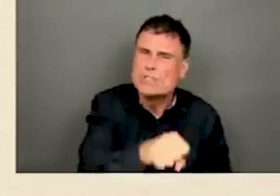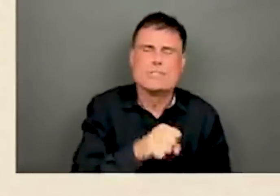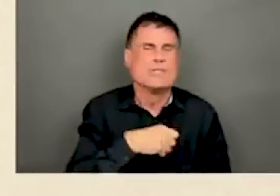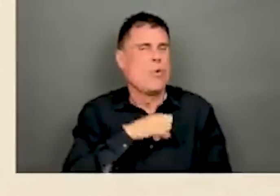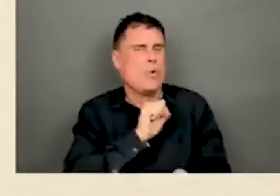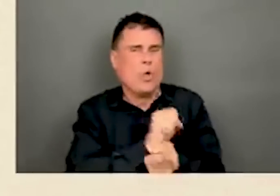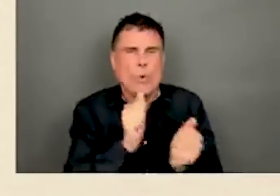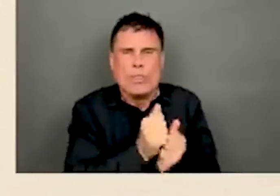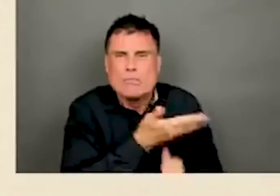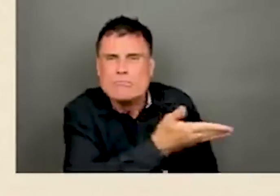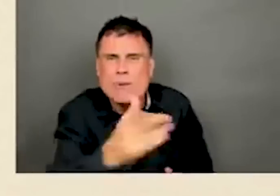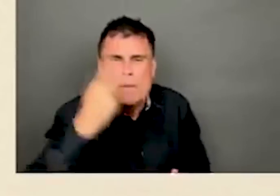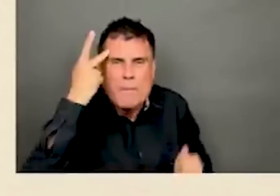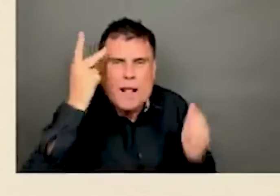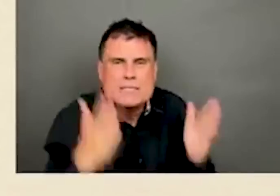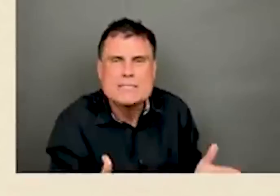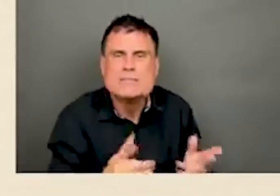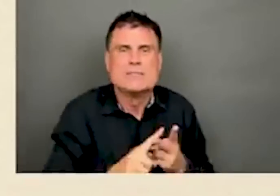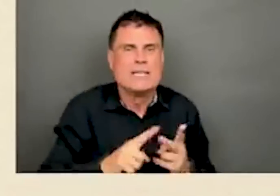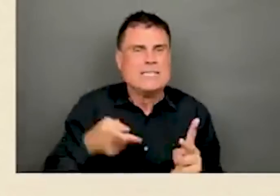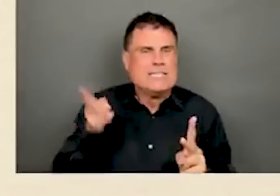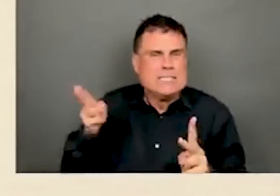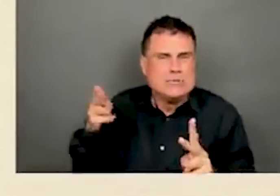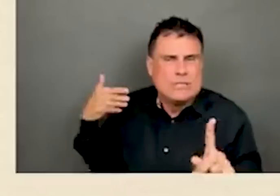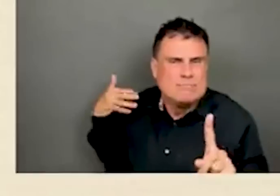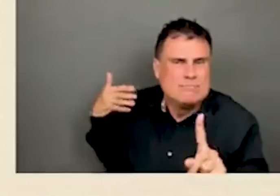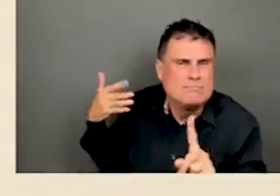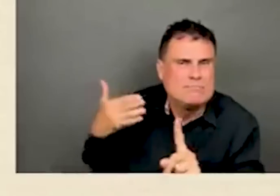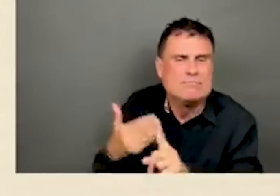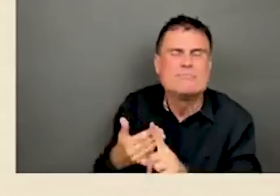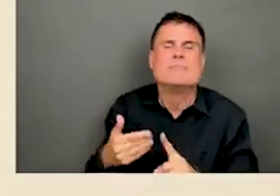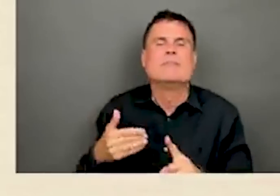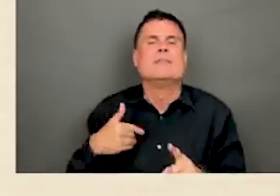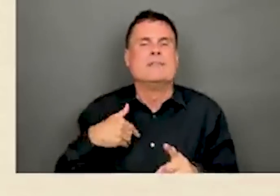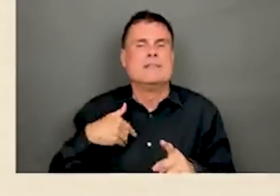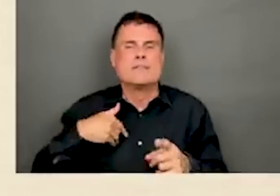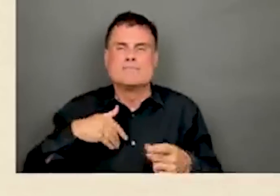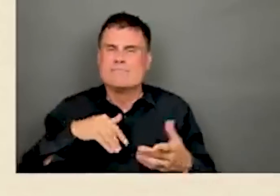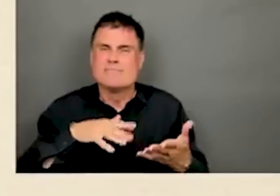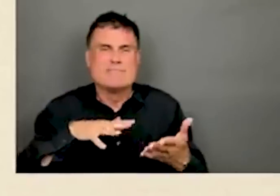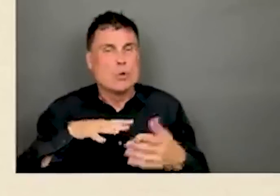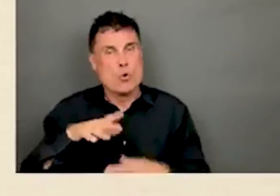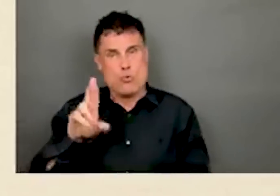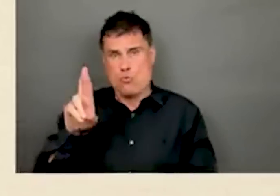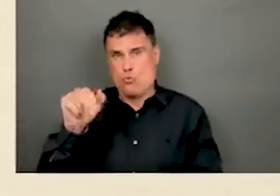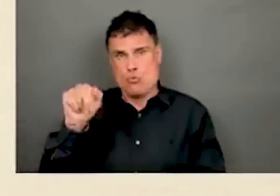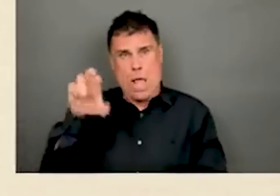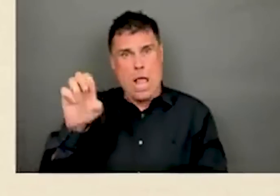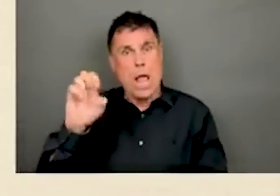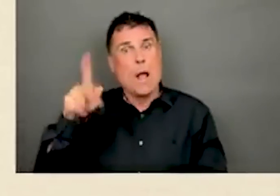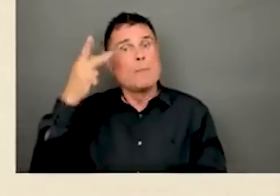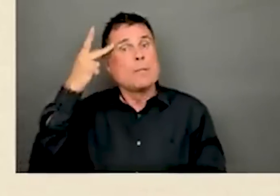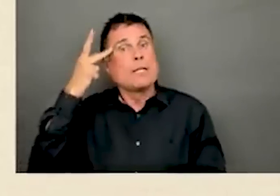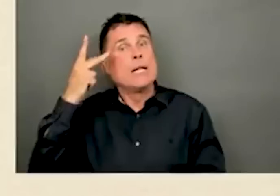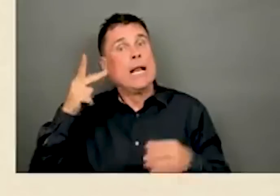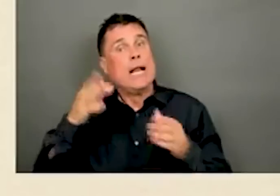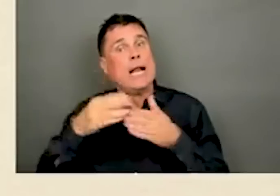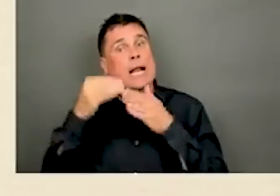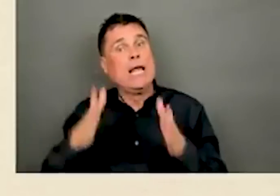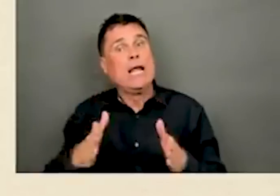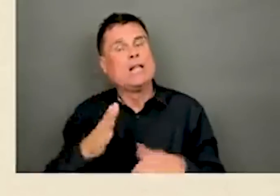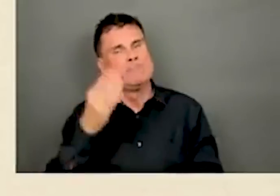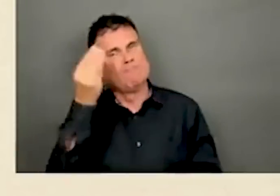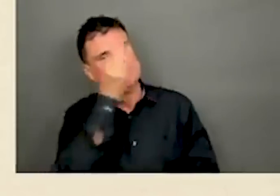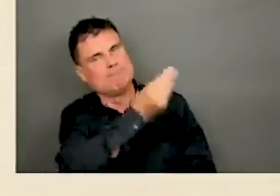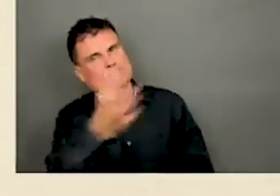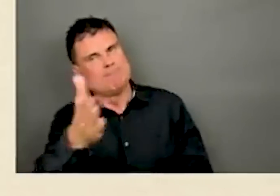as many of you know, and it's rare for a political leader to have the opportunity to say, I think it's time for someone else, without it